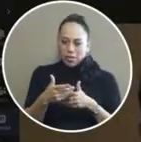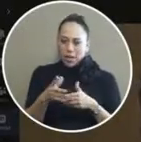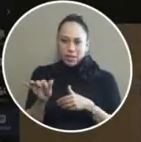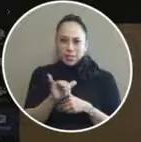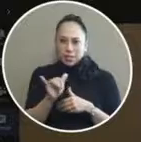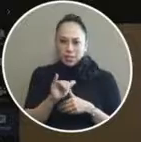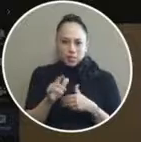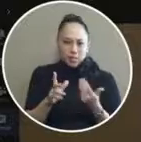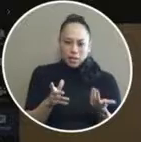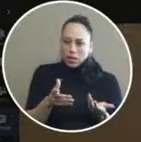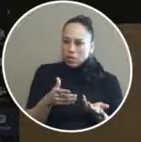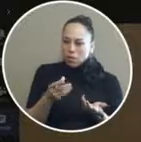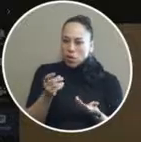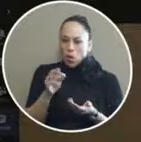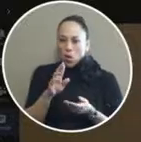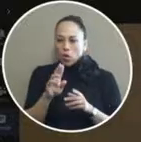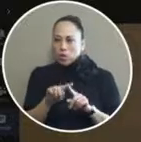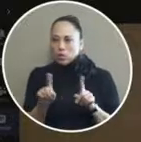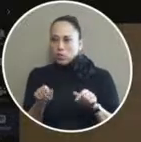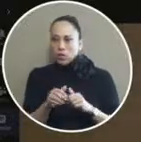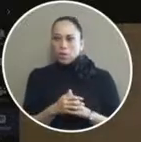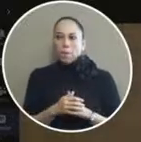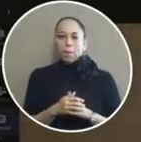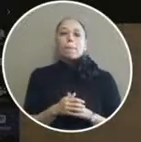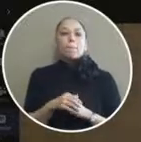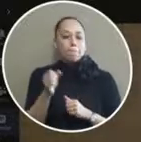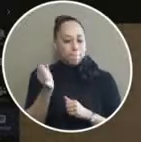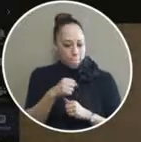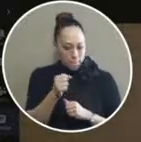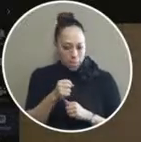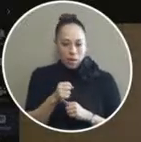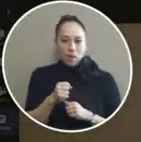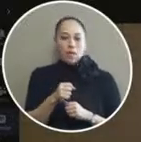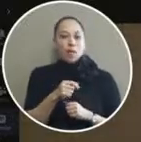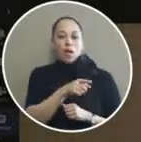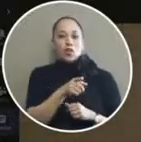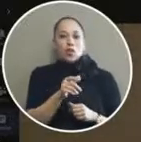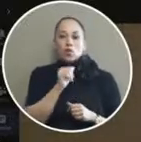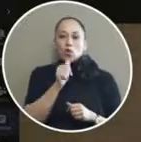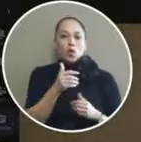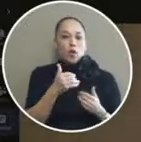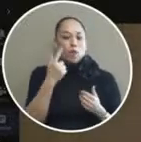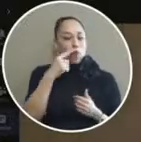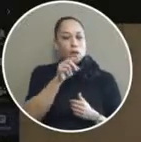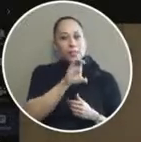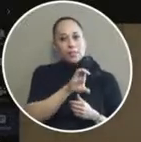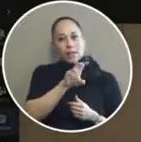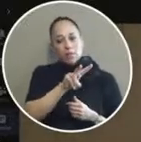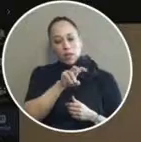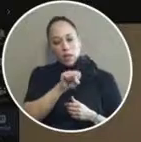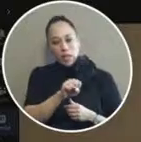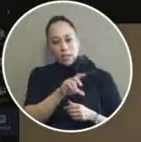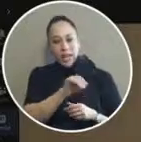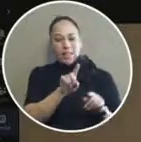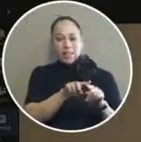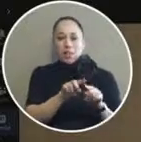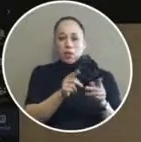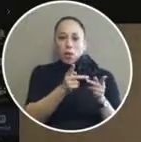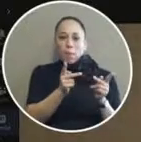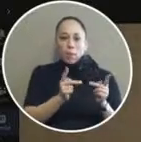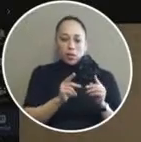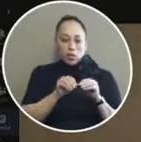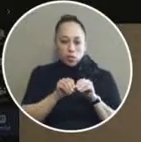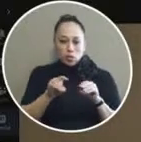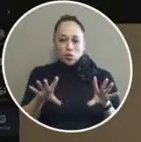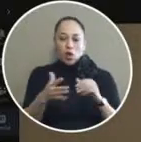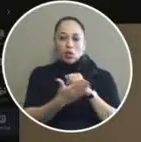the other swab process, or is that different? Yes, except for the fact that you don't have it for the CVS and for other locations across